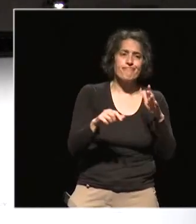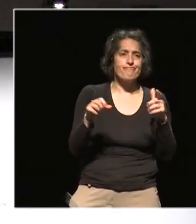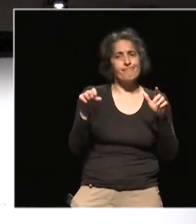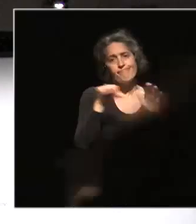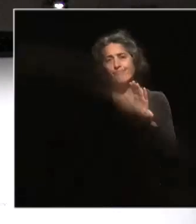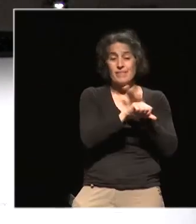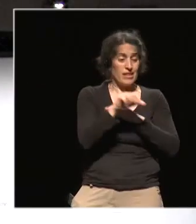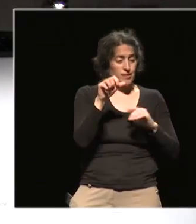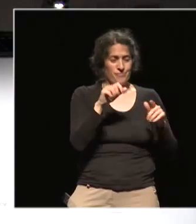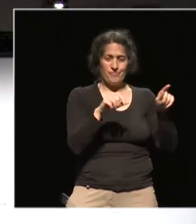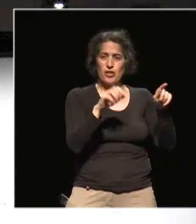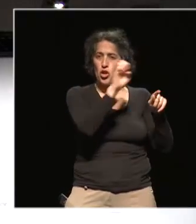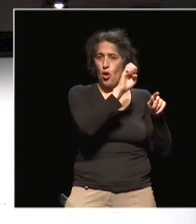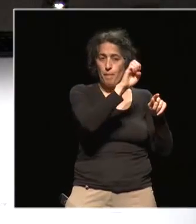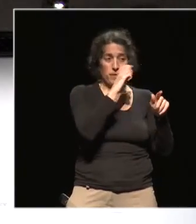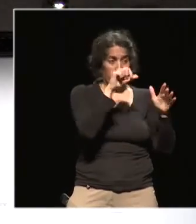the thinking could be different.